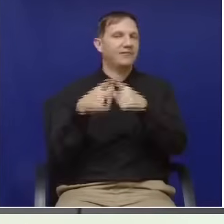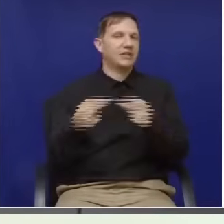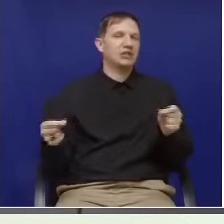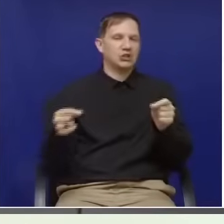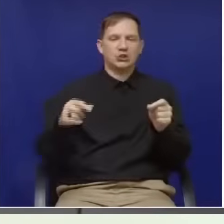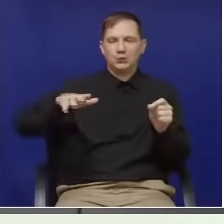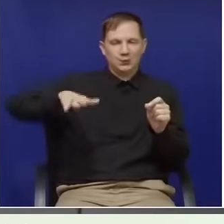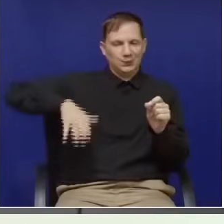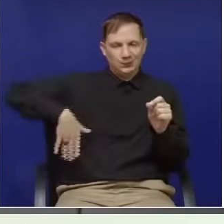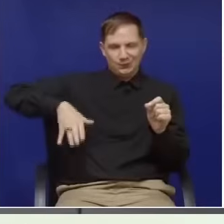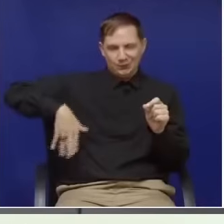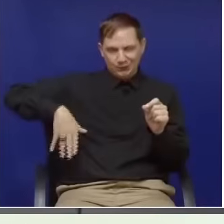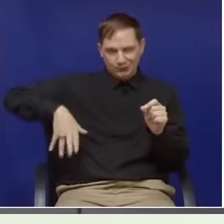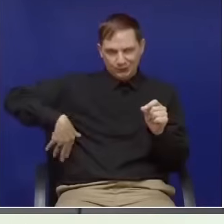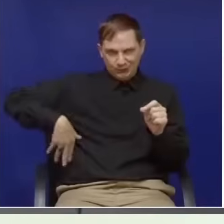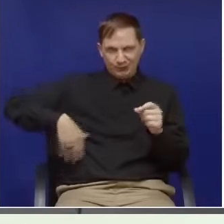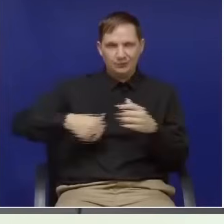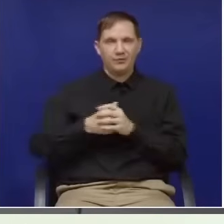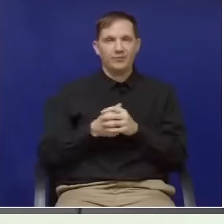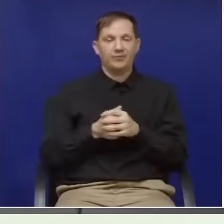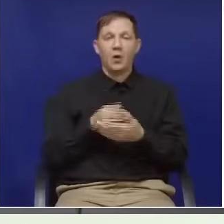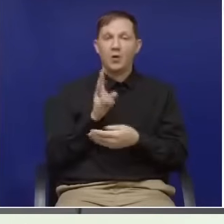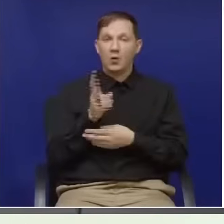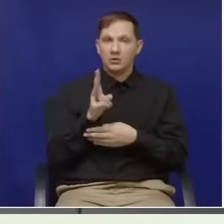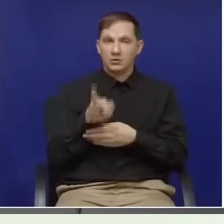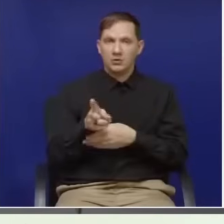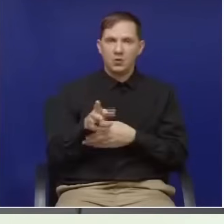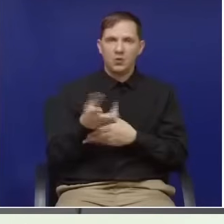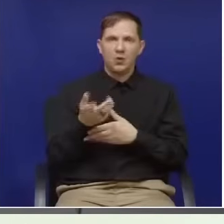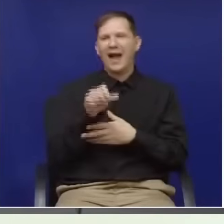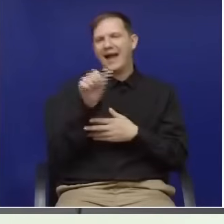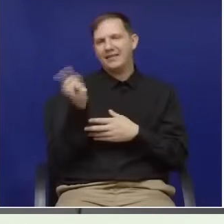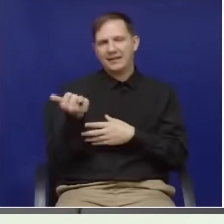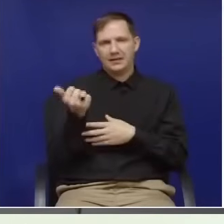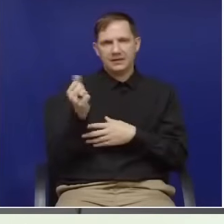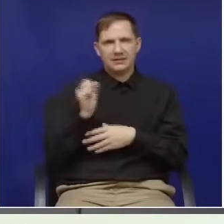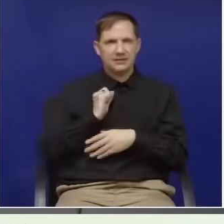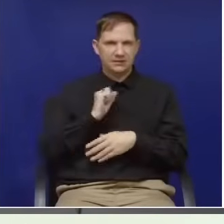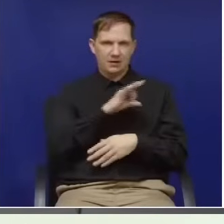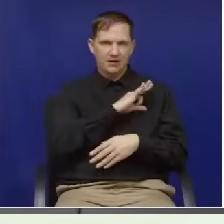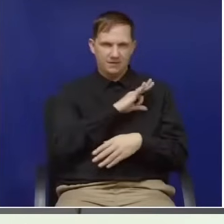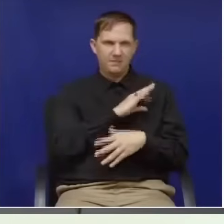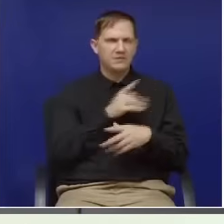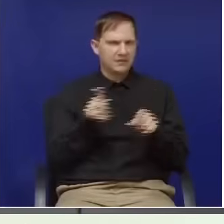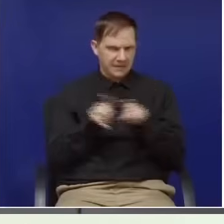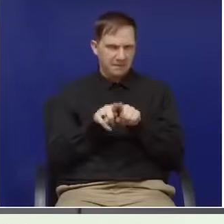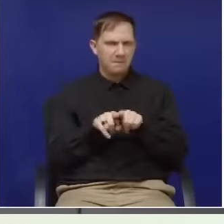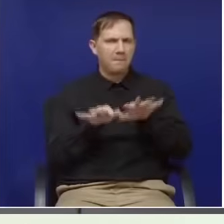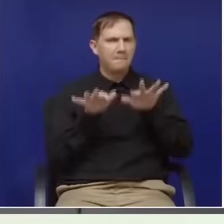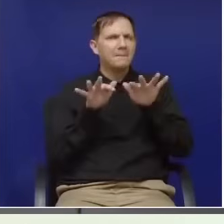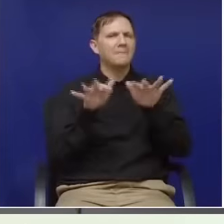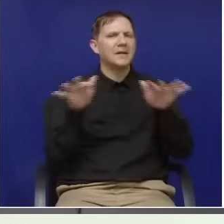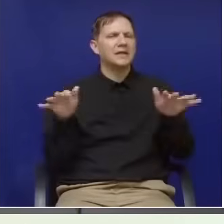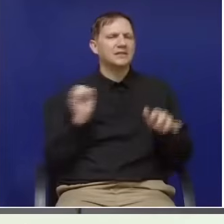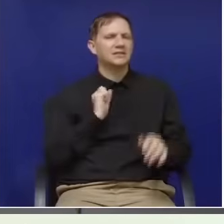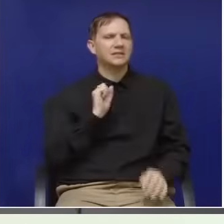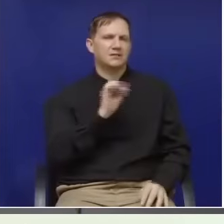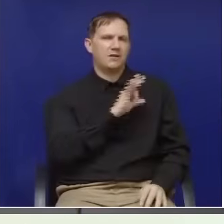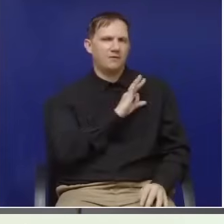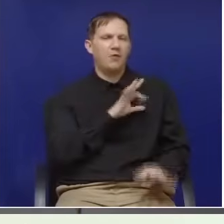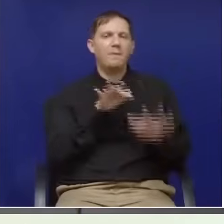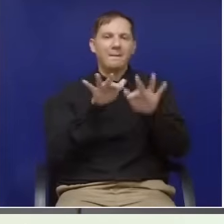Commission. Similarly, lower court officials are public servants within the Department of Justice and